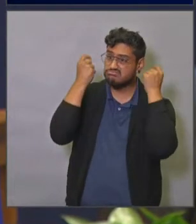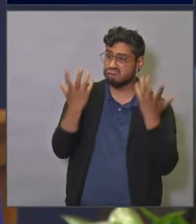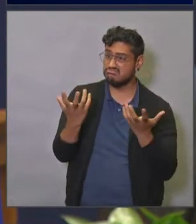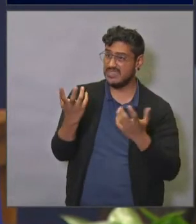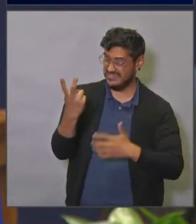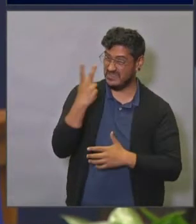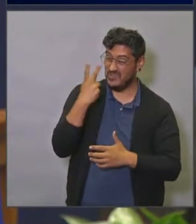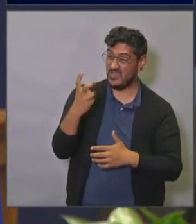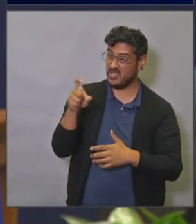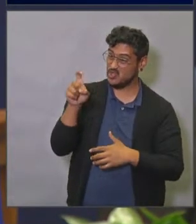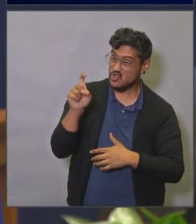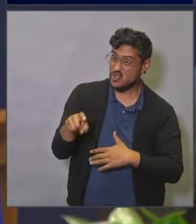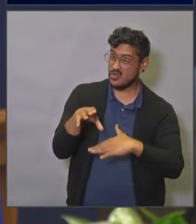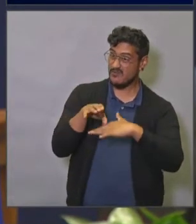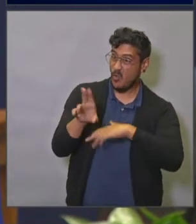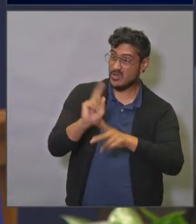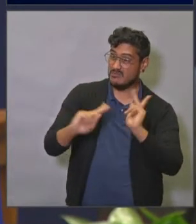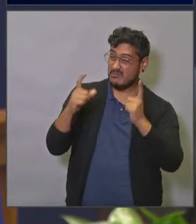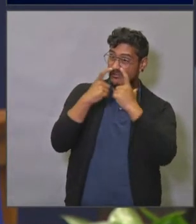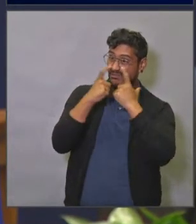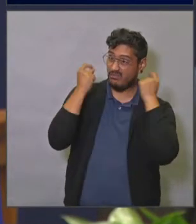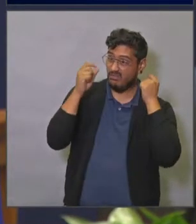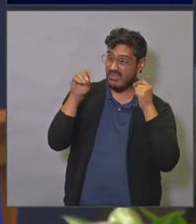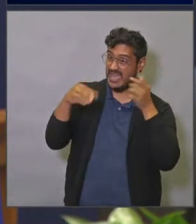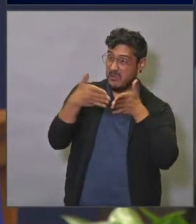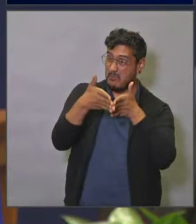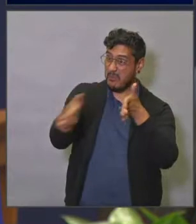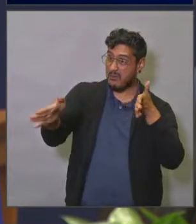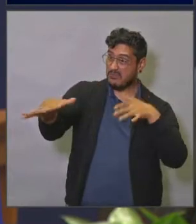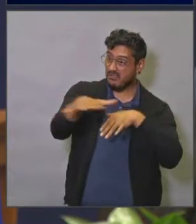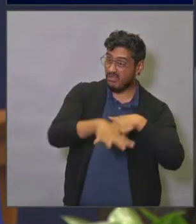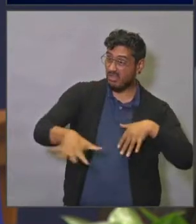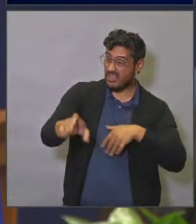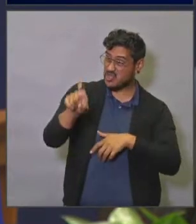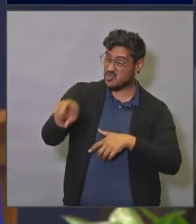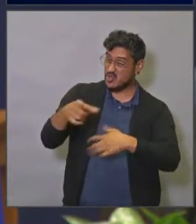mask enforcement should be stricter in public spaces?